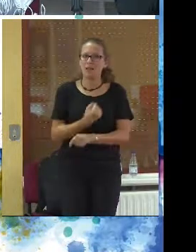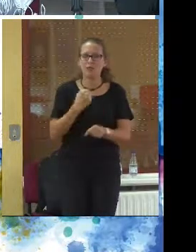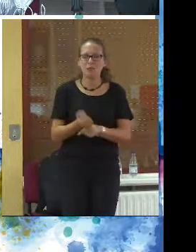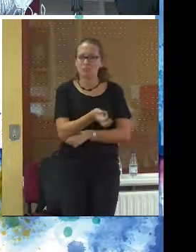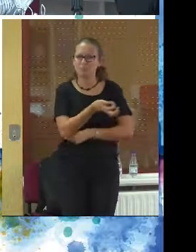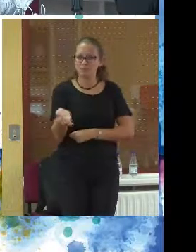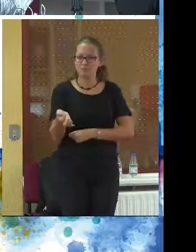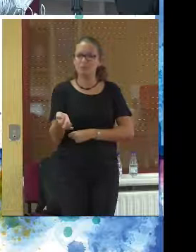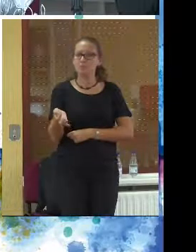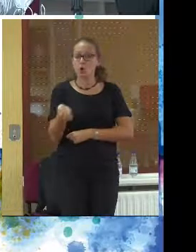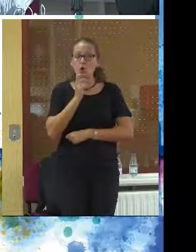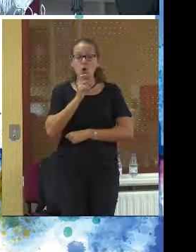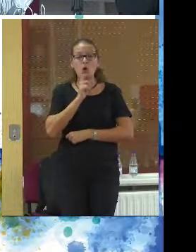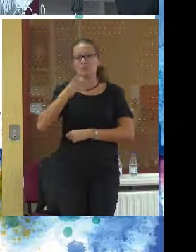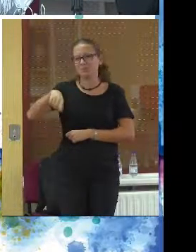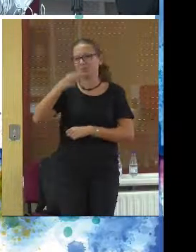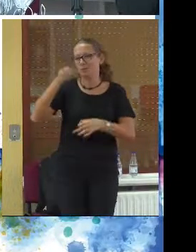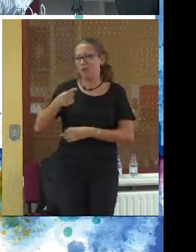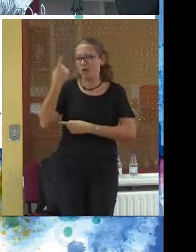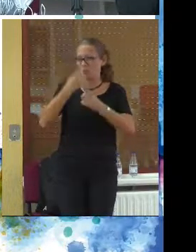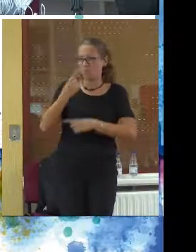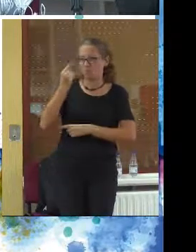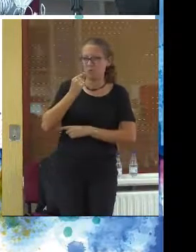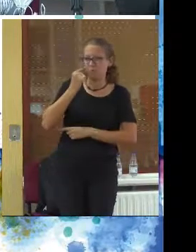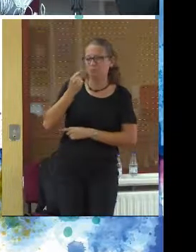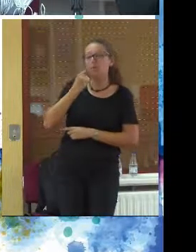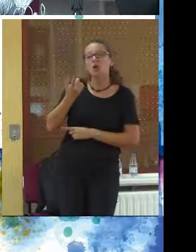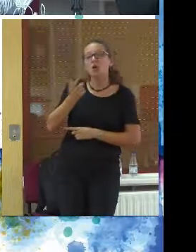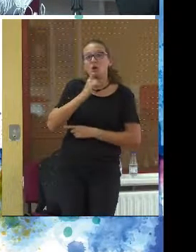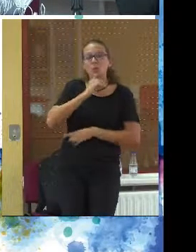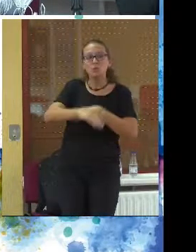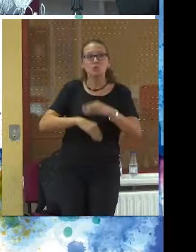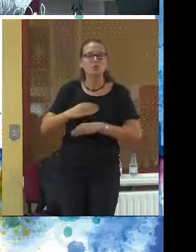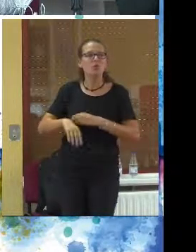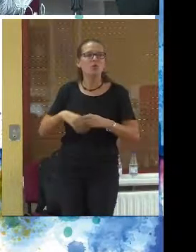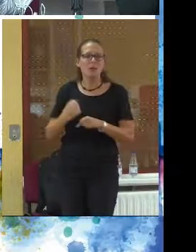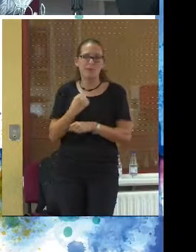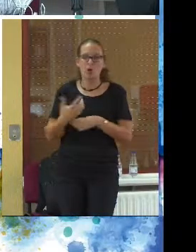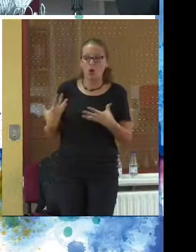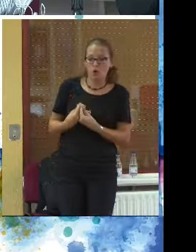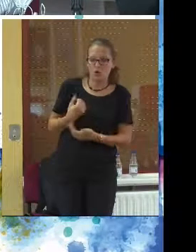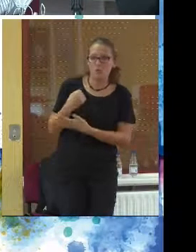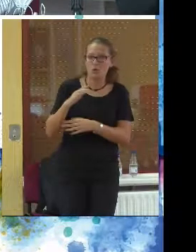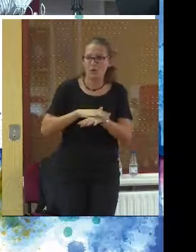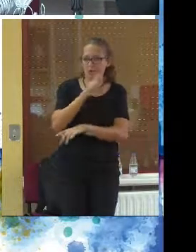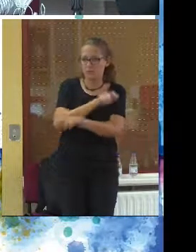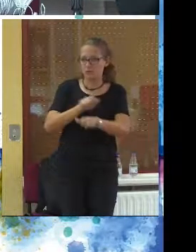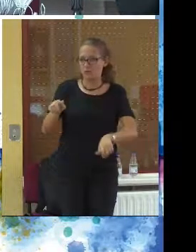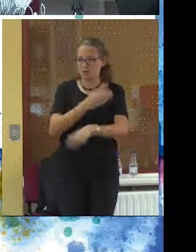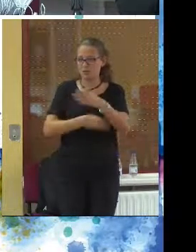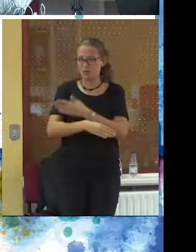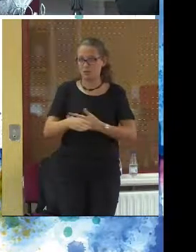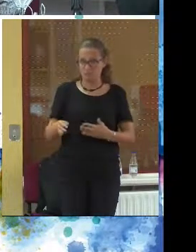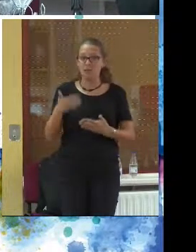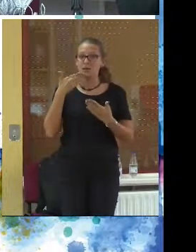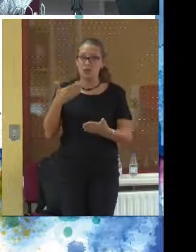foster labor inclusion by means of labor with support for people with disabilities